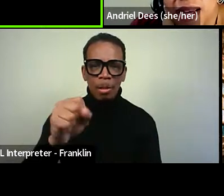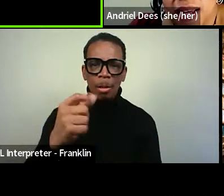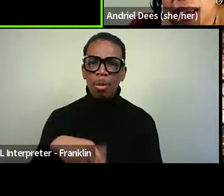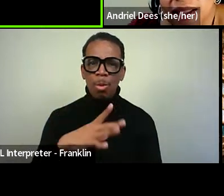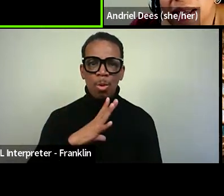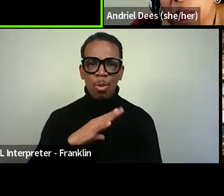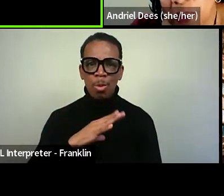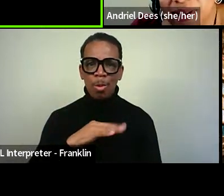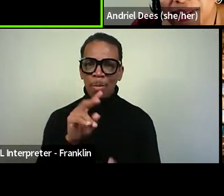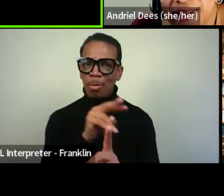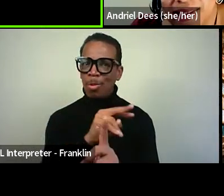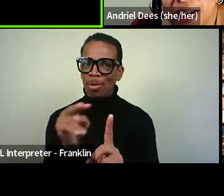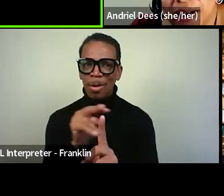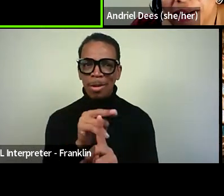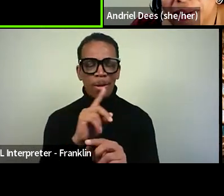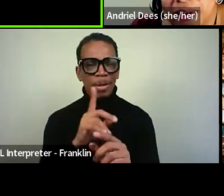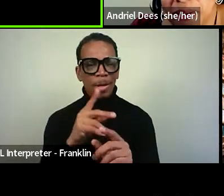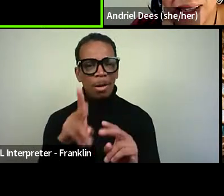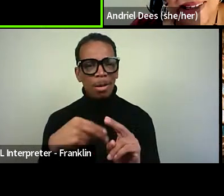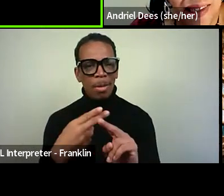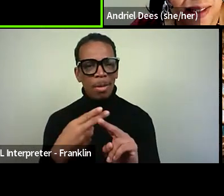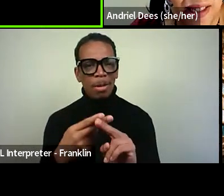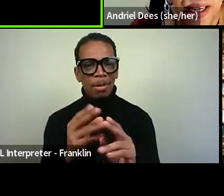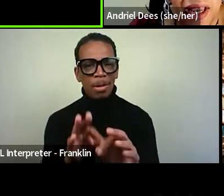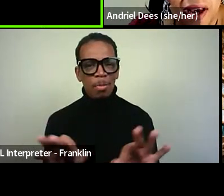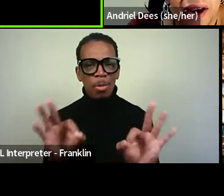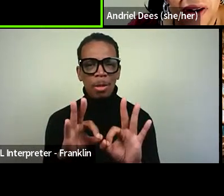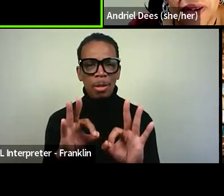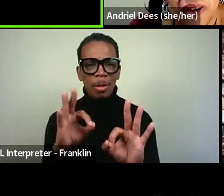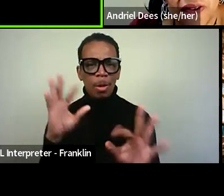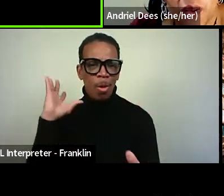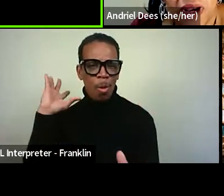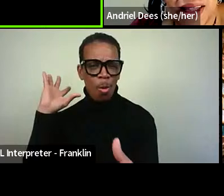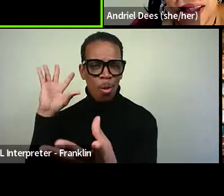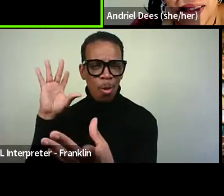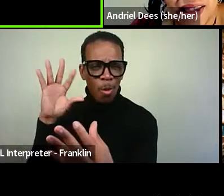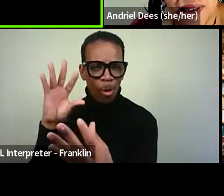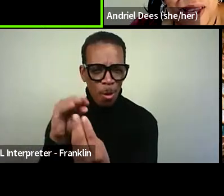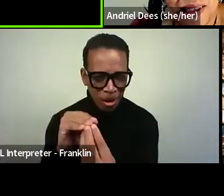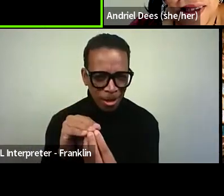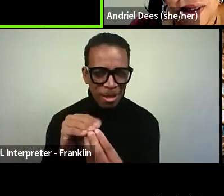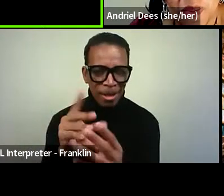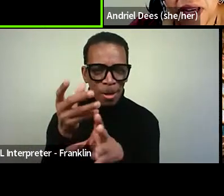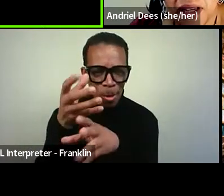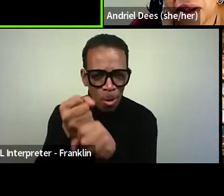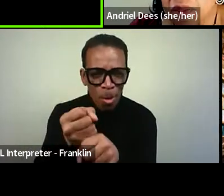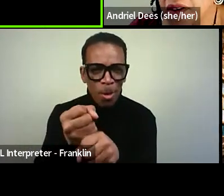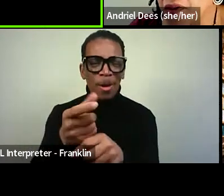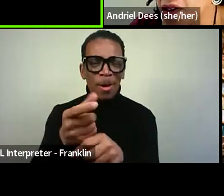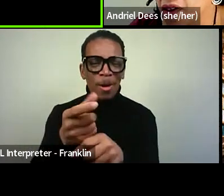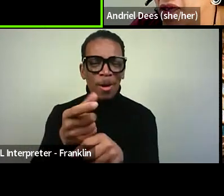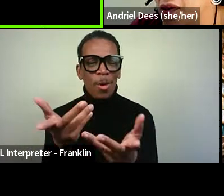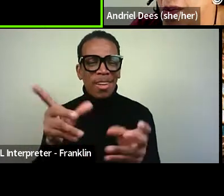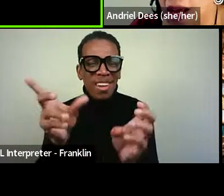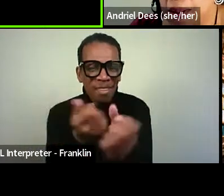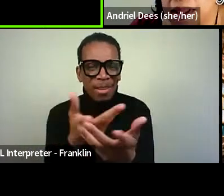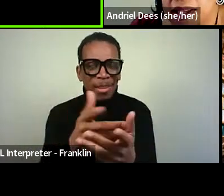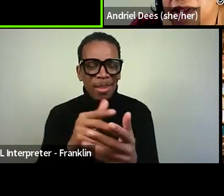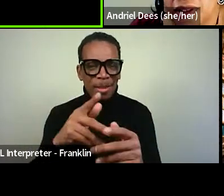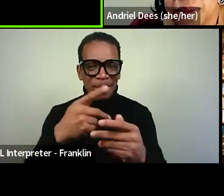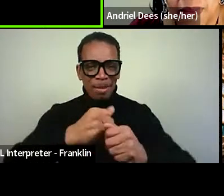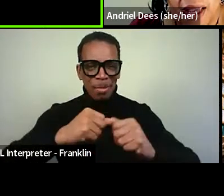into the importance holistically of what these spaces bring for our